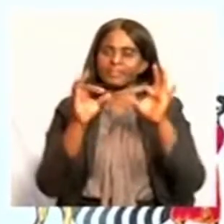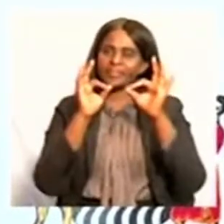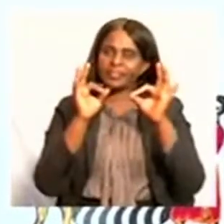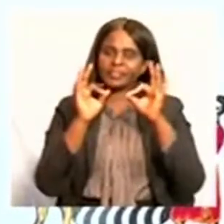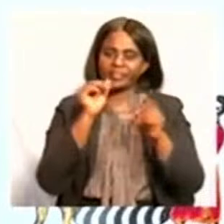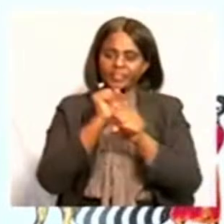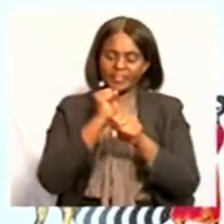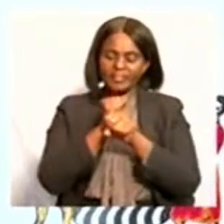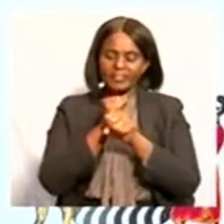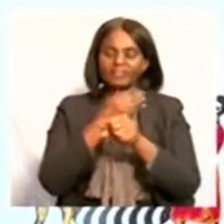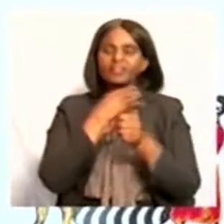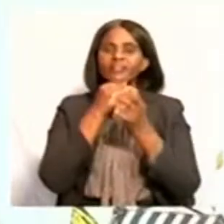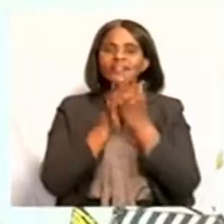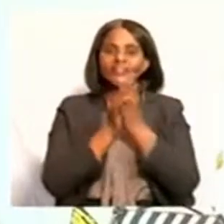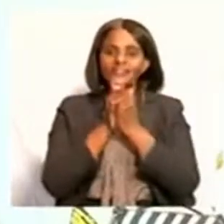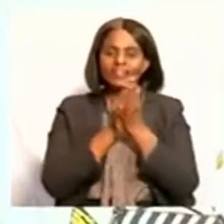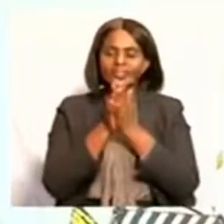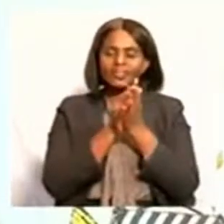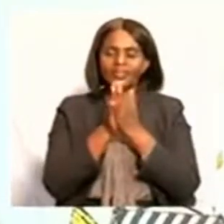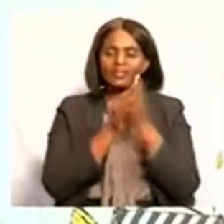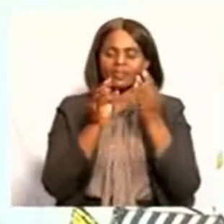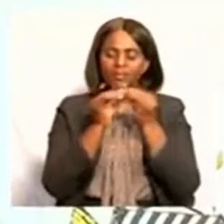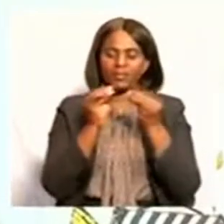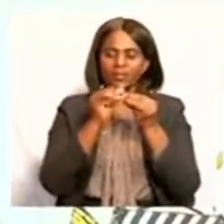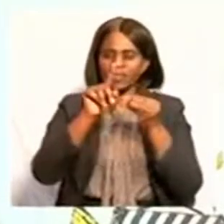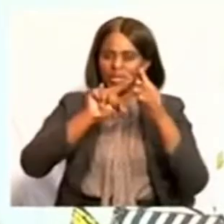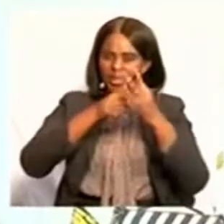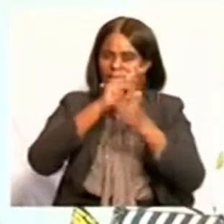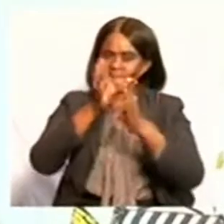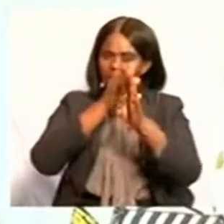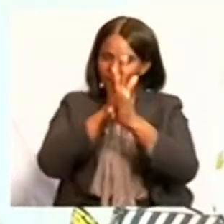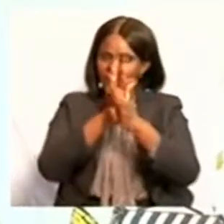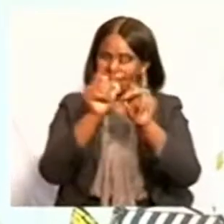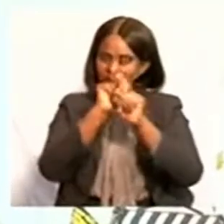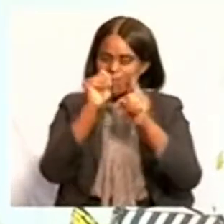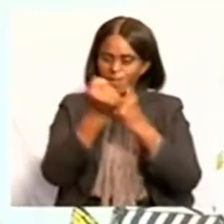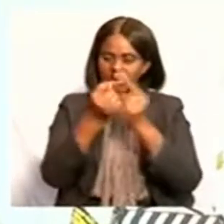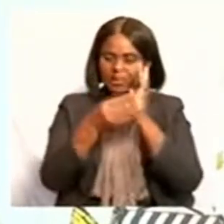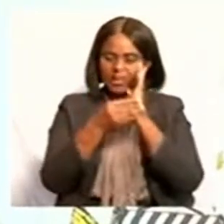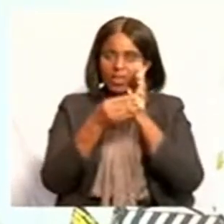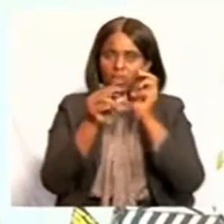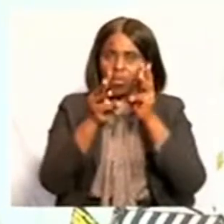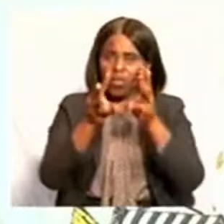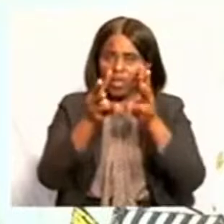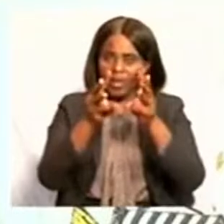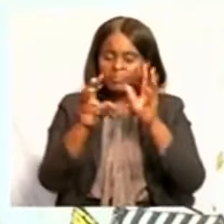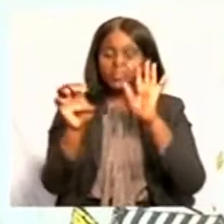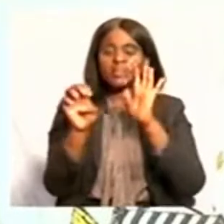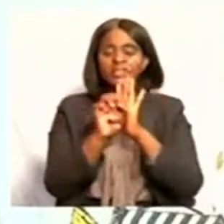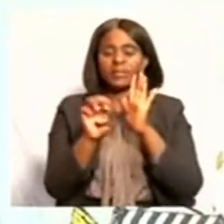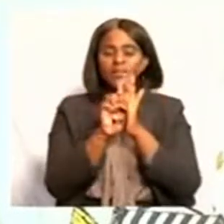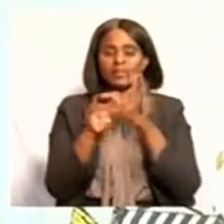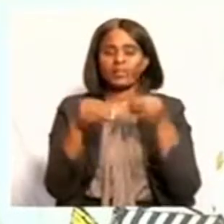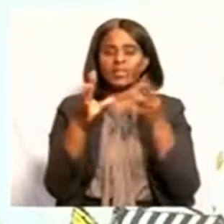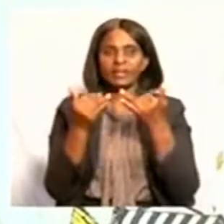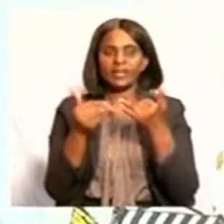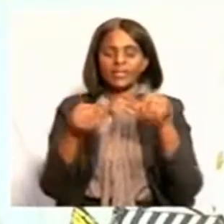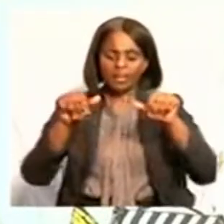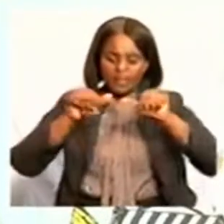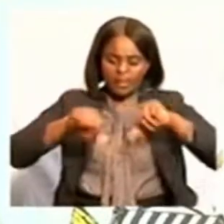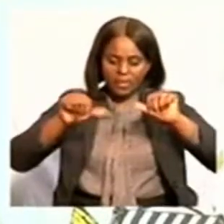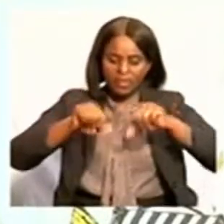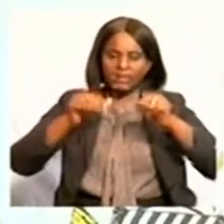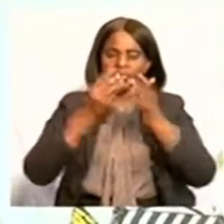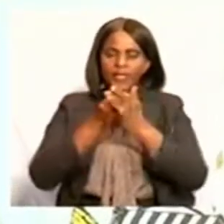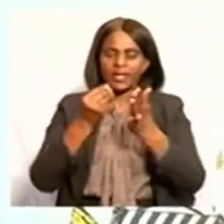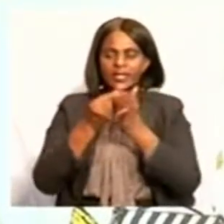effectively. And so interesting. Have you stuck to the traditional ways when, especially, I'll give an example on the audit on the